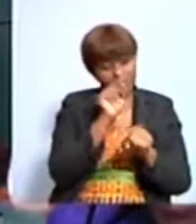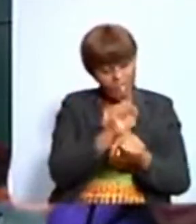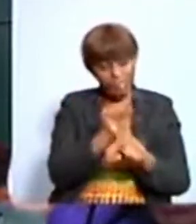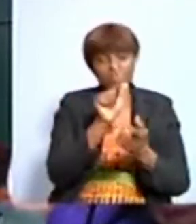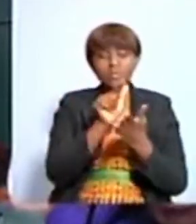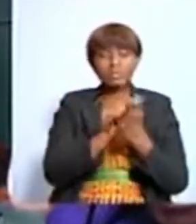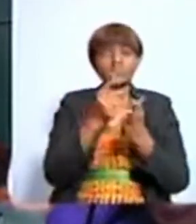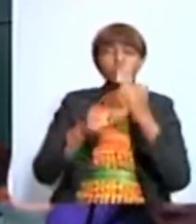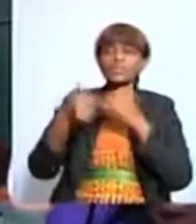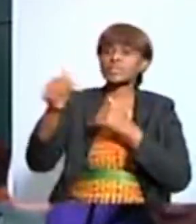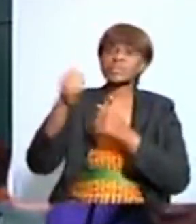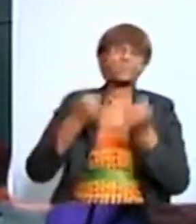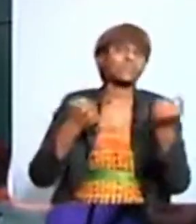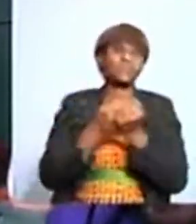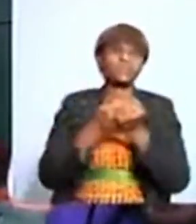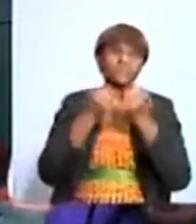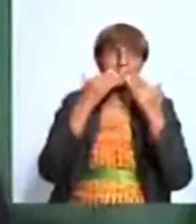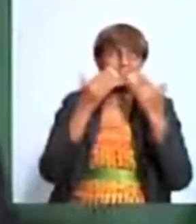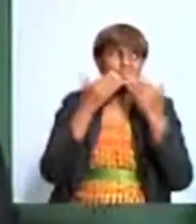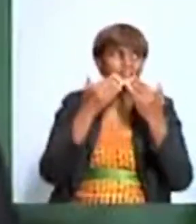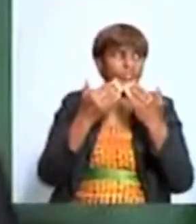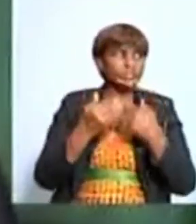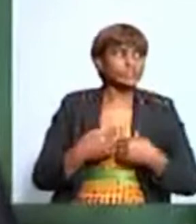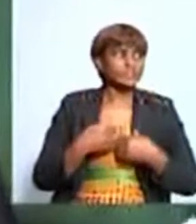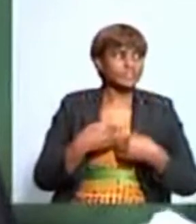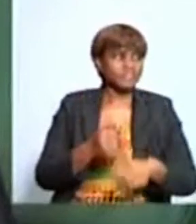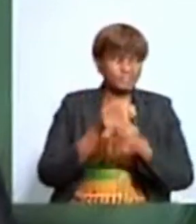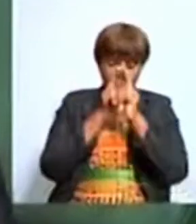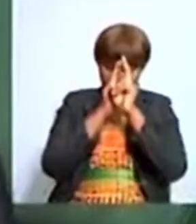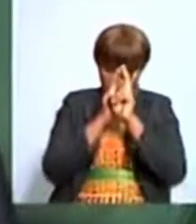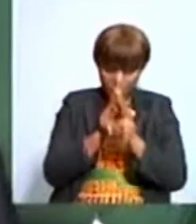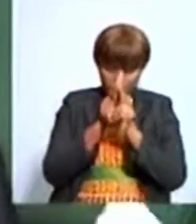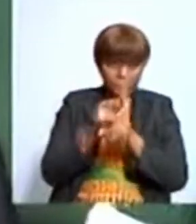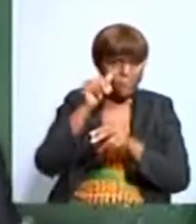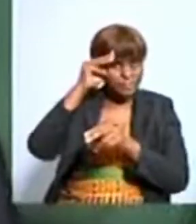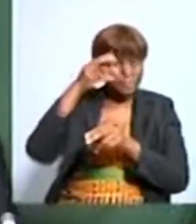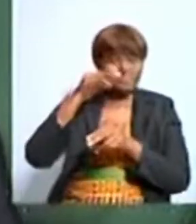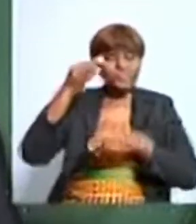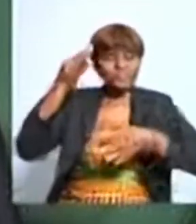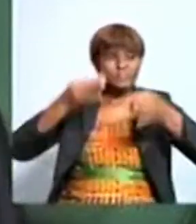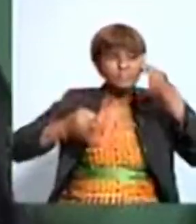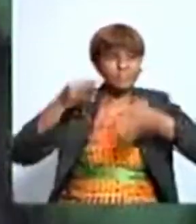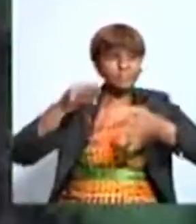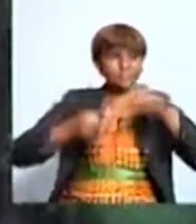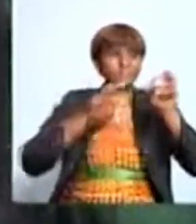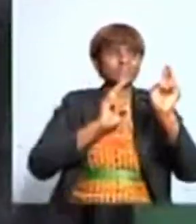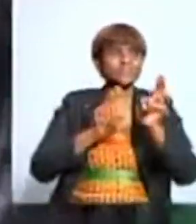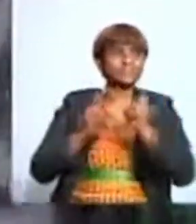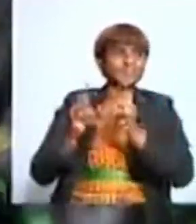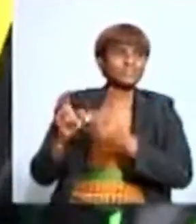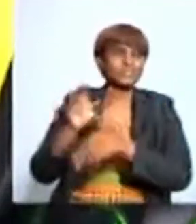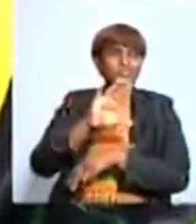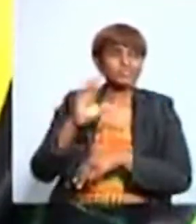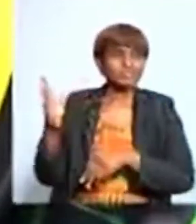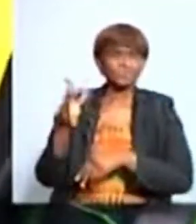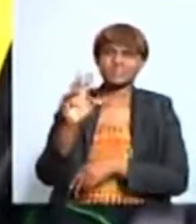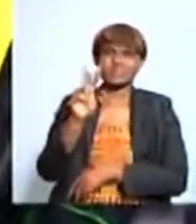talking about. Thank you. May the Honorable Minister of Justice respond.